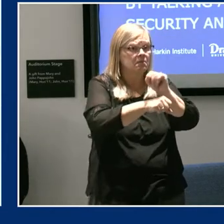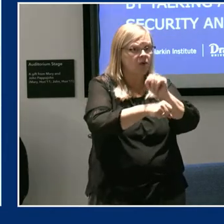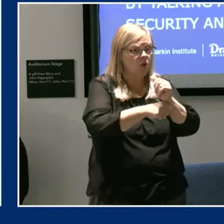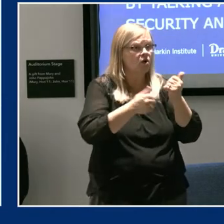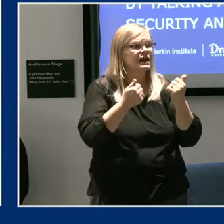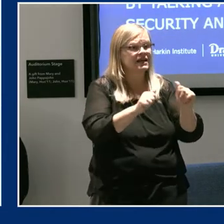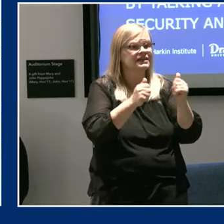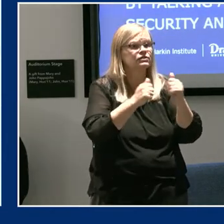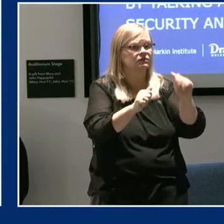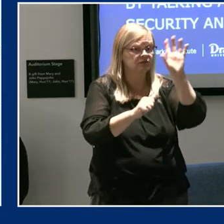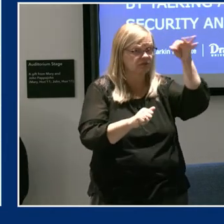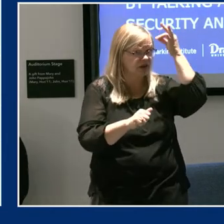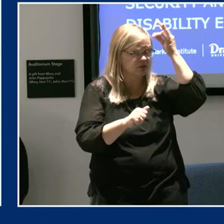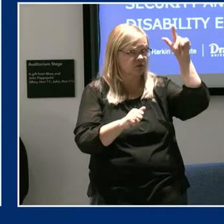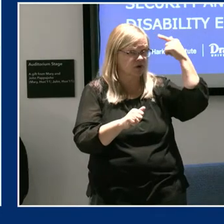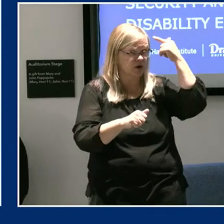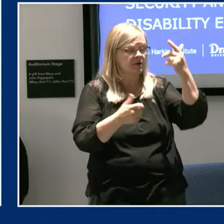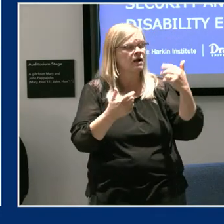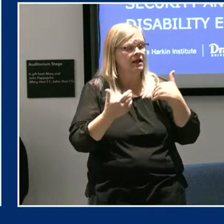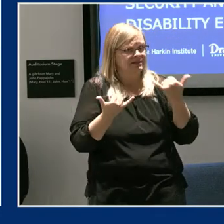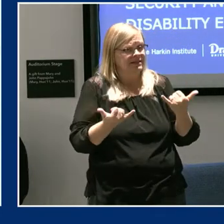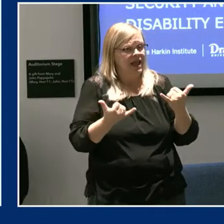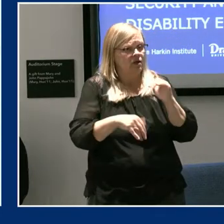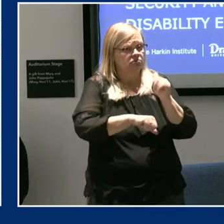the federal government has in place.